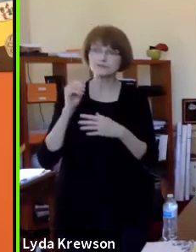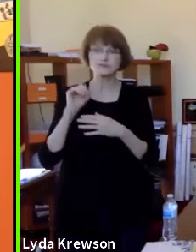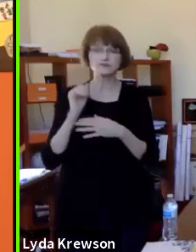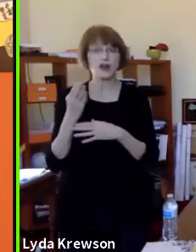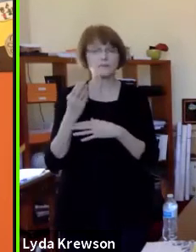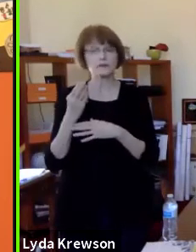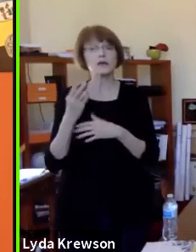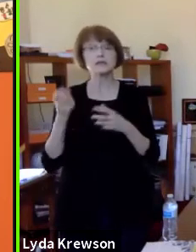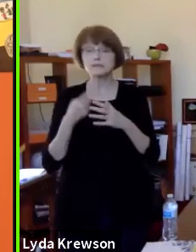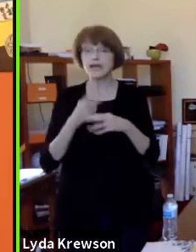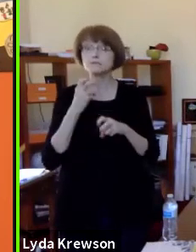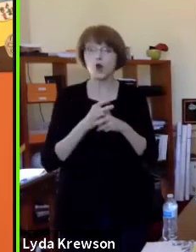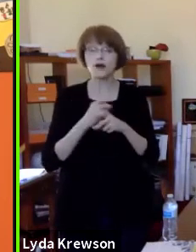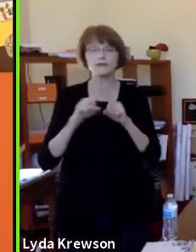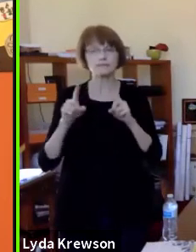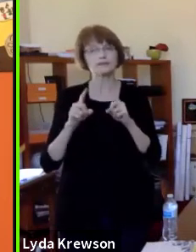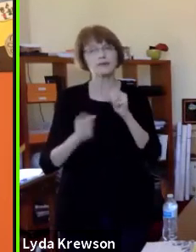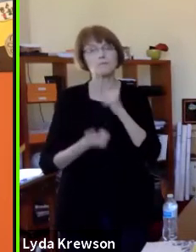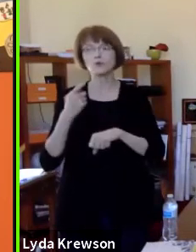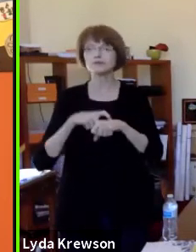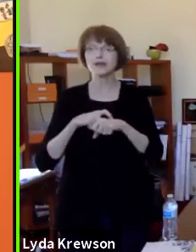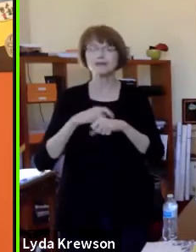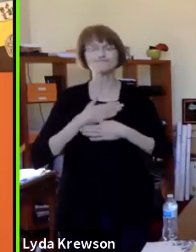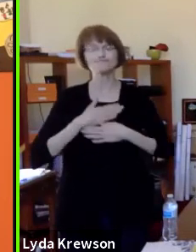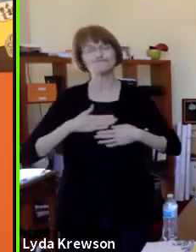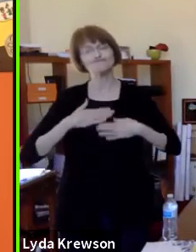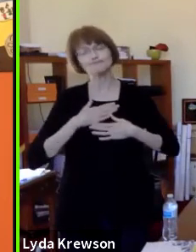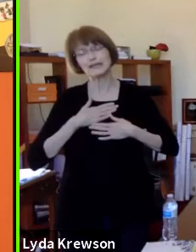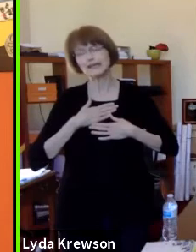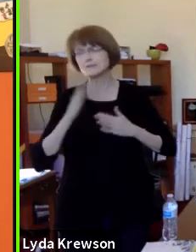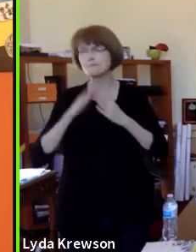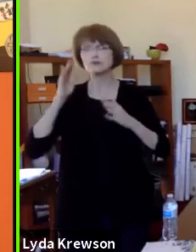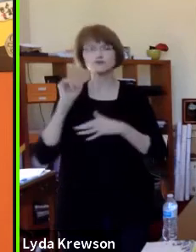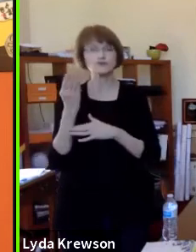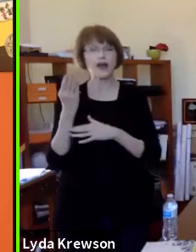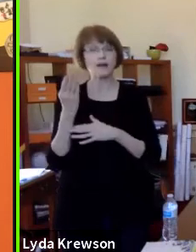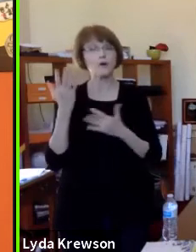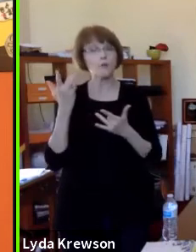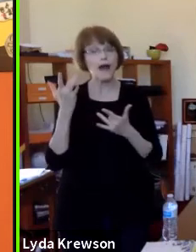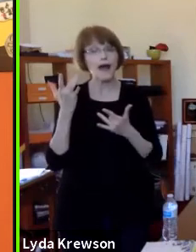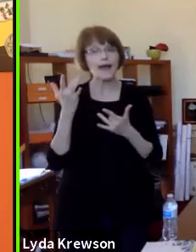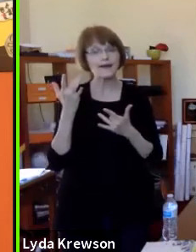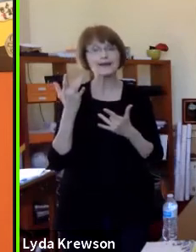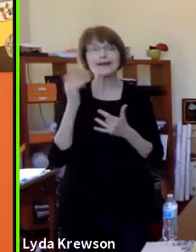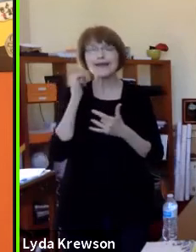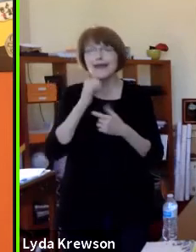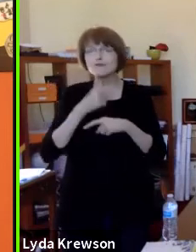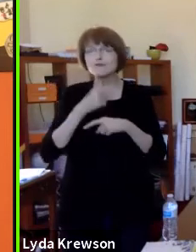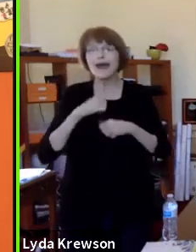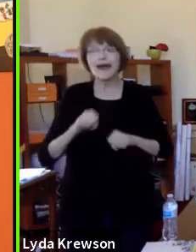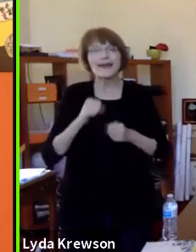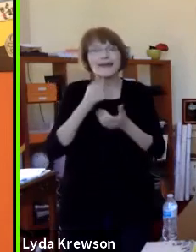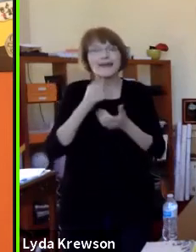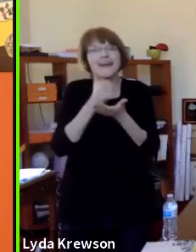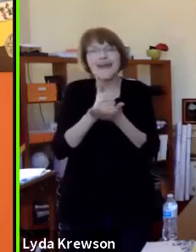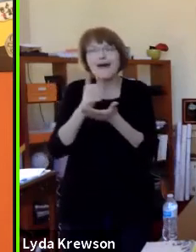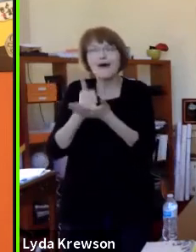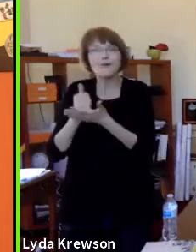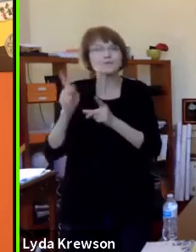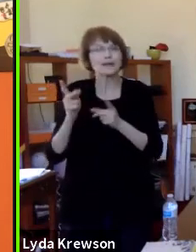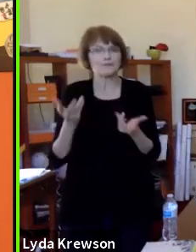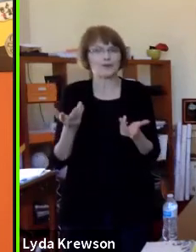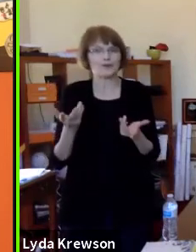job, but mostly it's the best job ever because you get to help people pretty much every day.